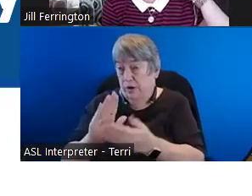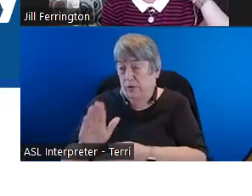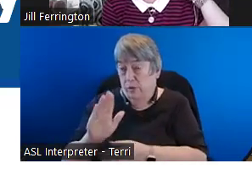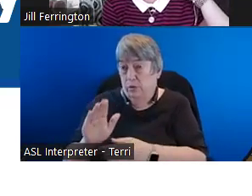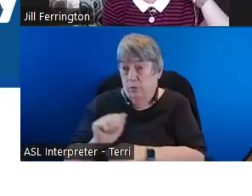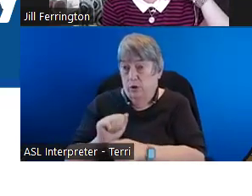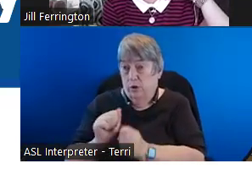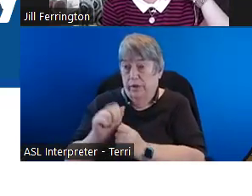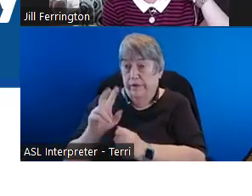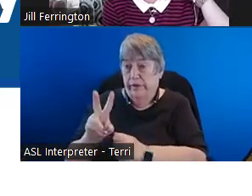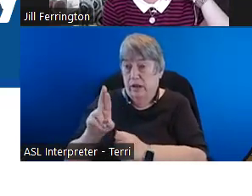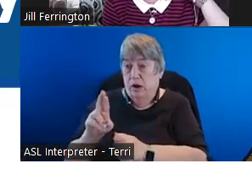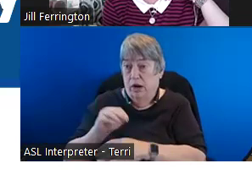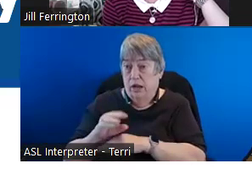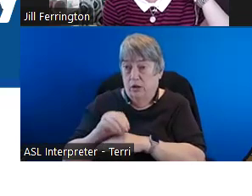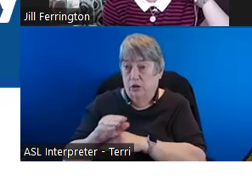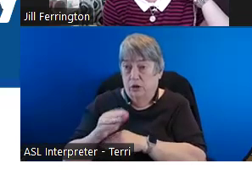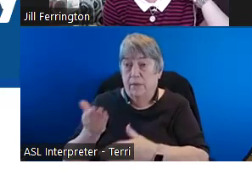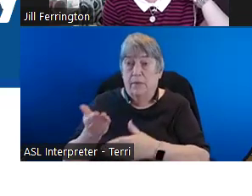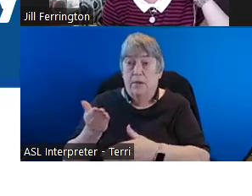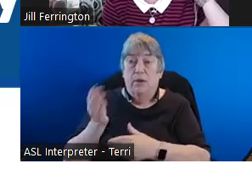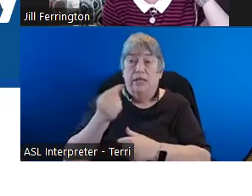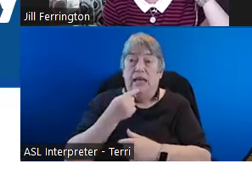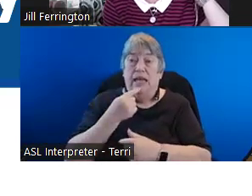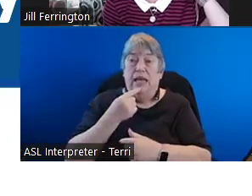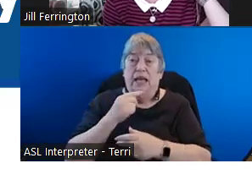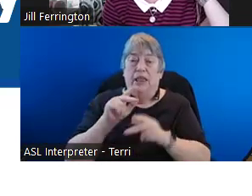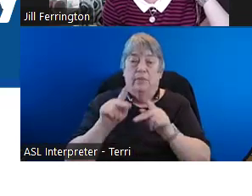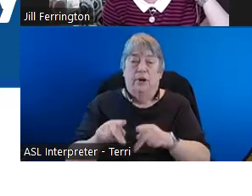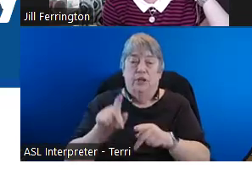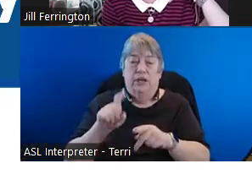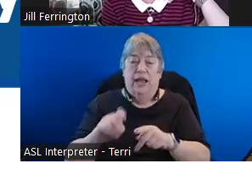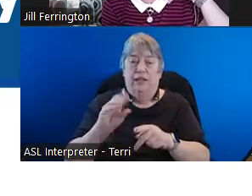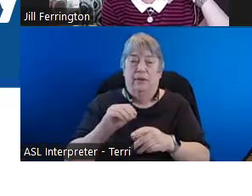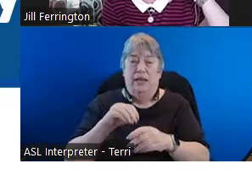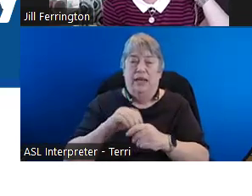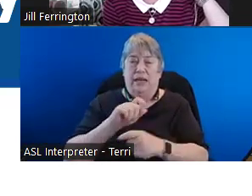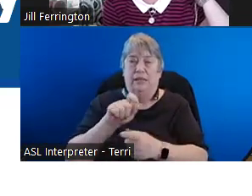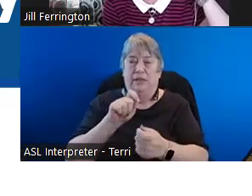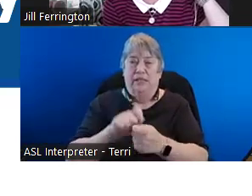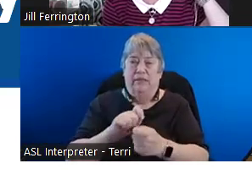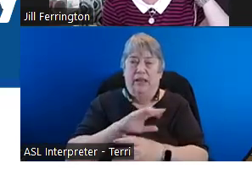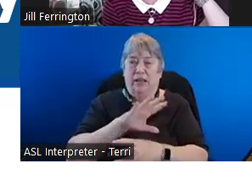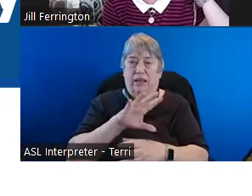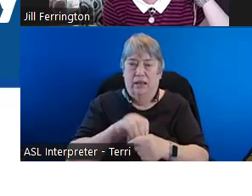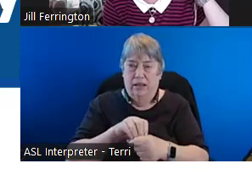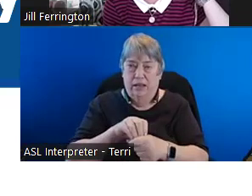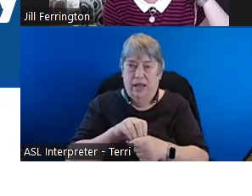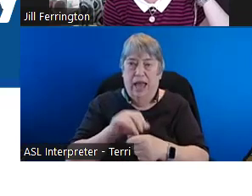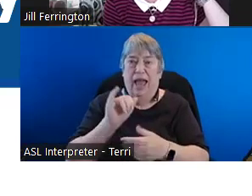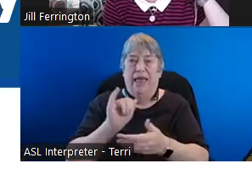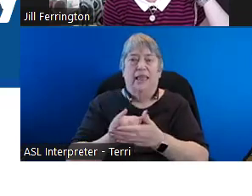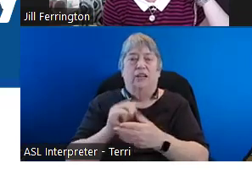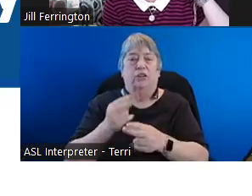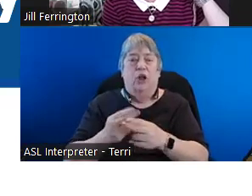that you may hear the person has to fall in a certain category of severity, and that's called the most significant